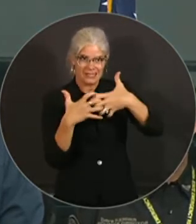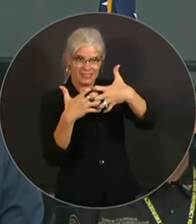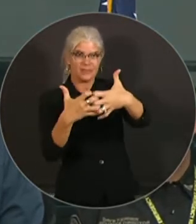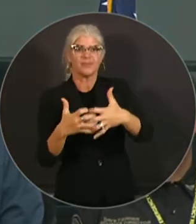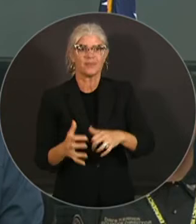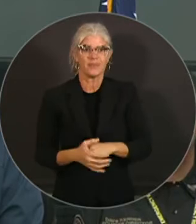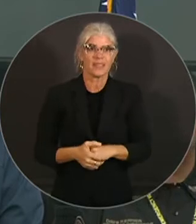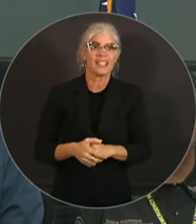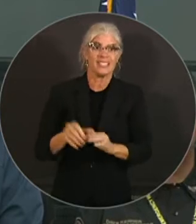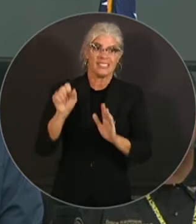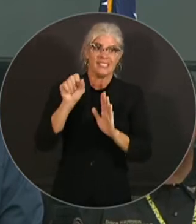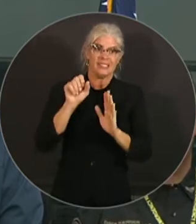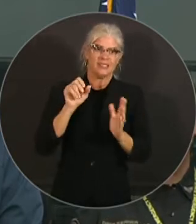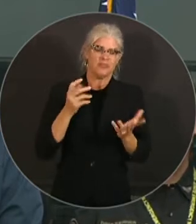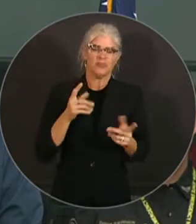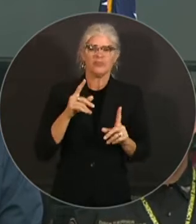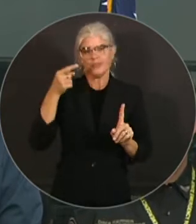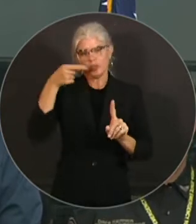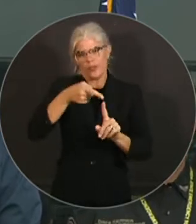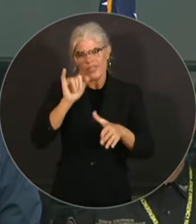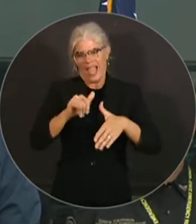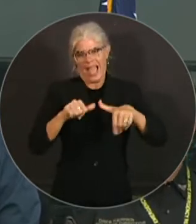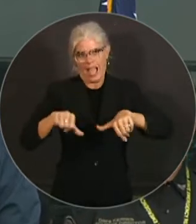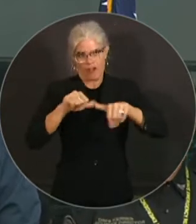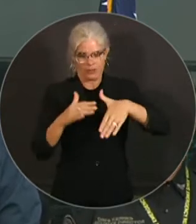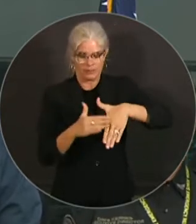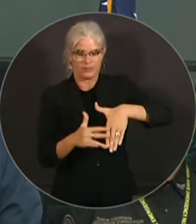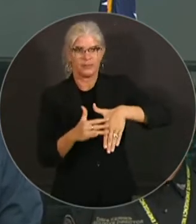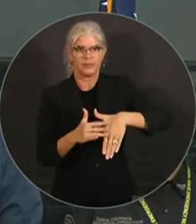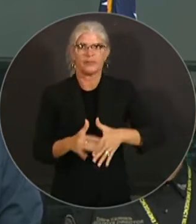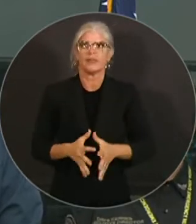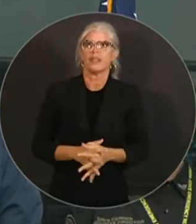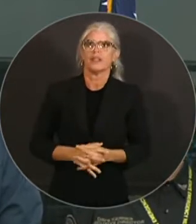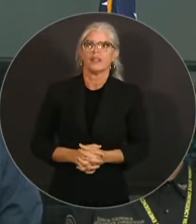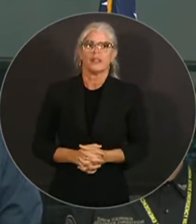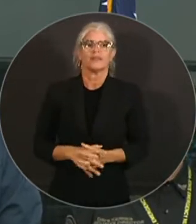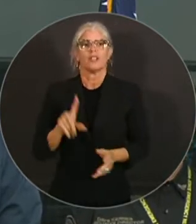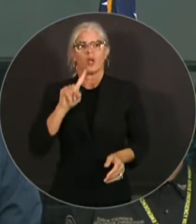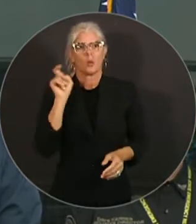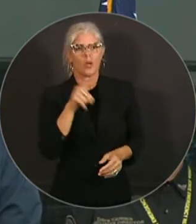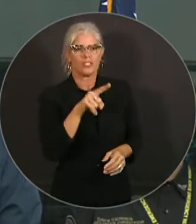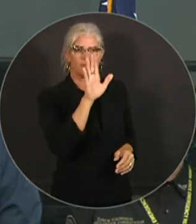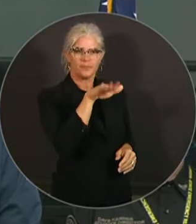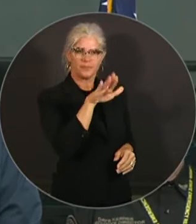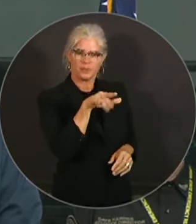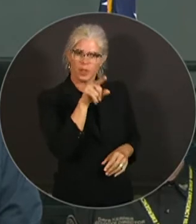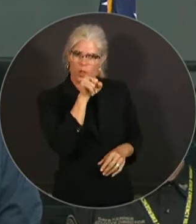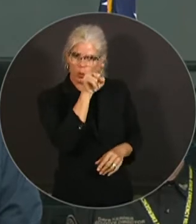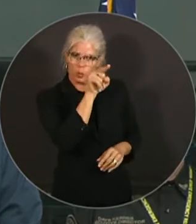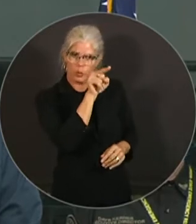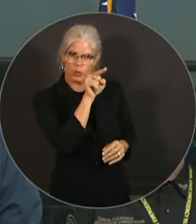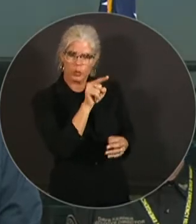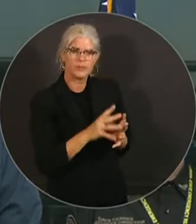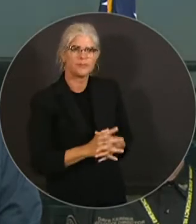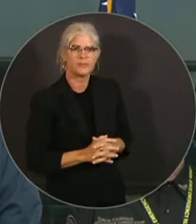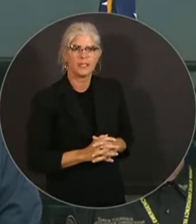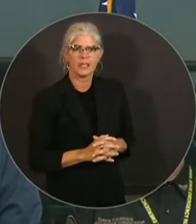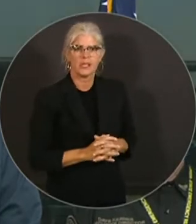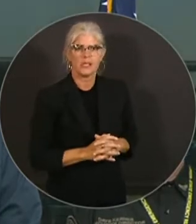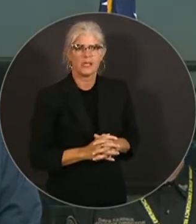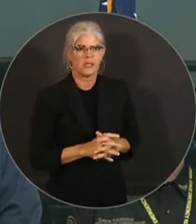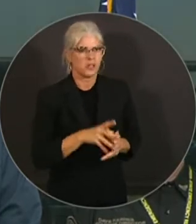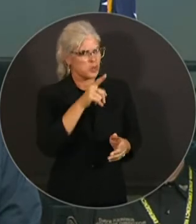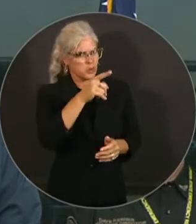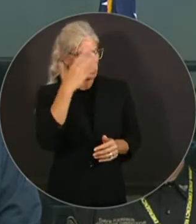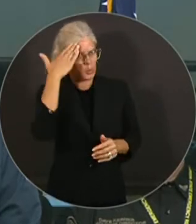region. A White House spokesperson said that you turned down calls from both Biden and Harris. Are you saying you're not aware of that? And if so, how are you not